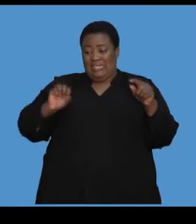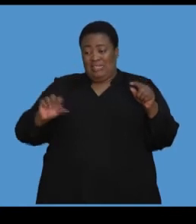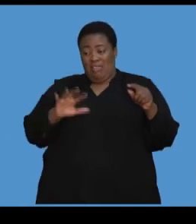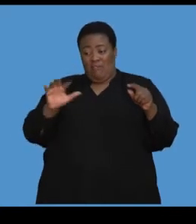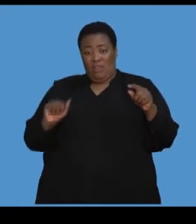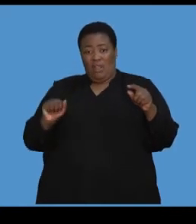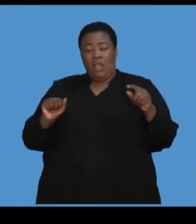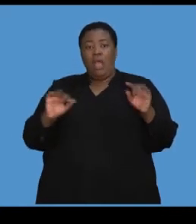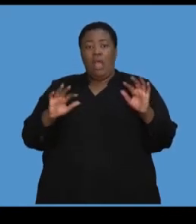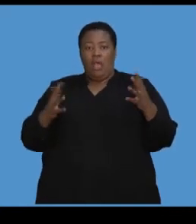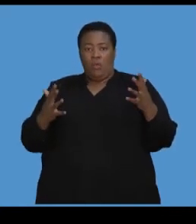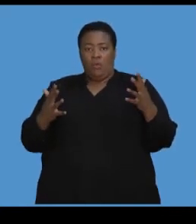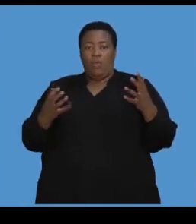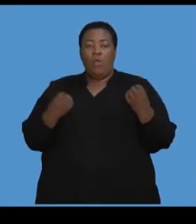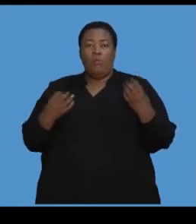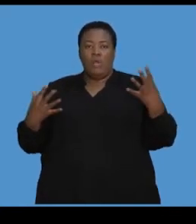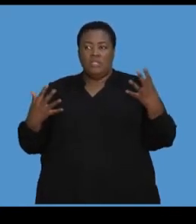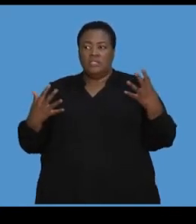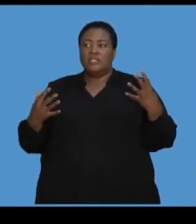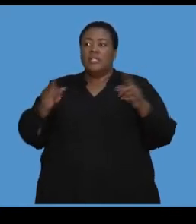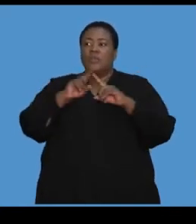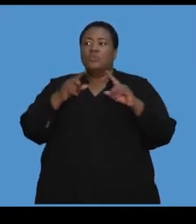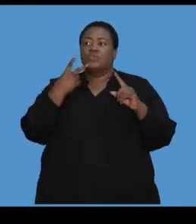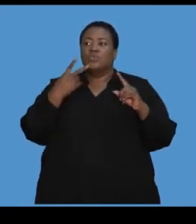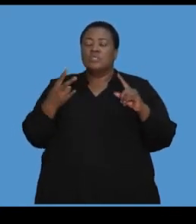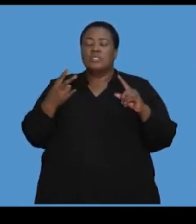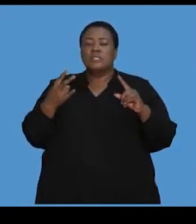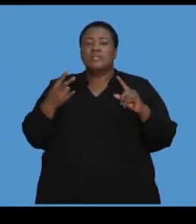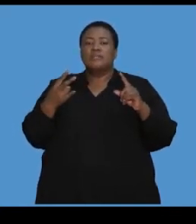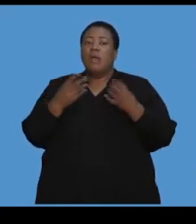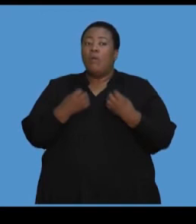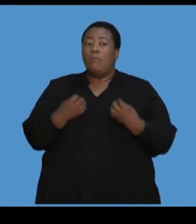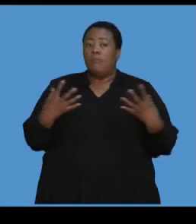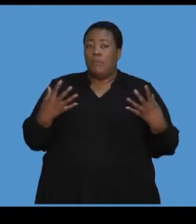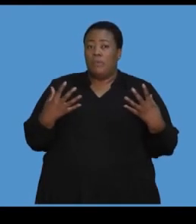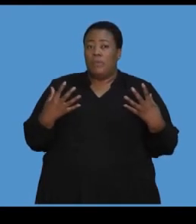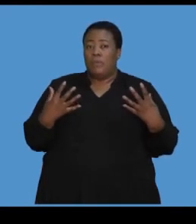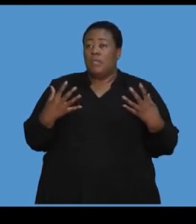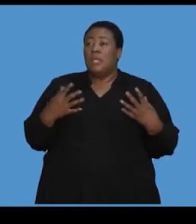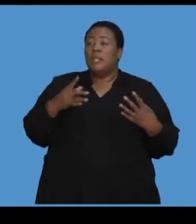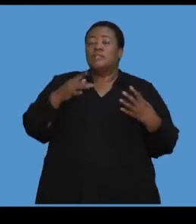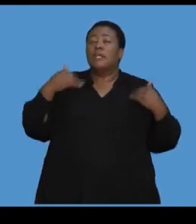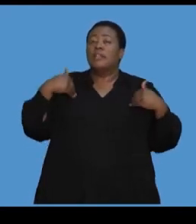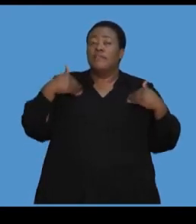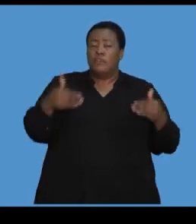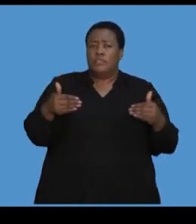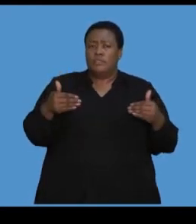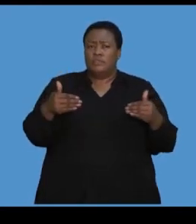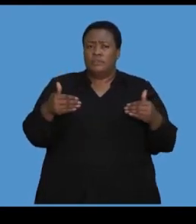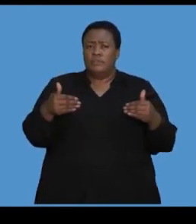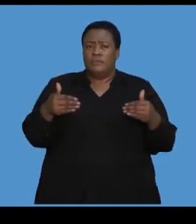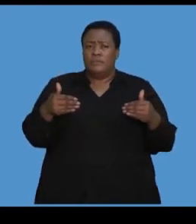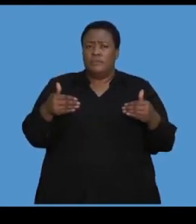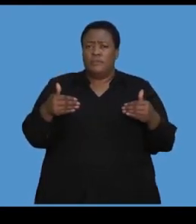African rand. So we have got our, and then we look at the quantity of the Chinese yen there. Right, so boys and girls,